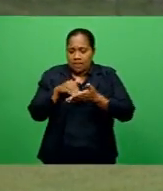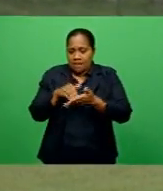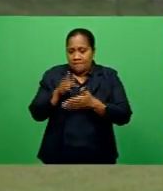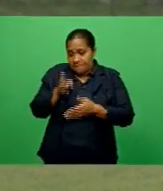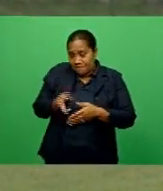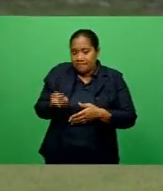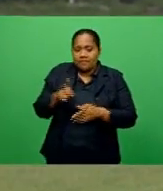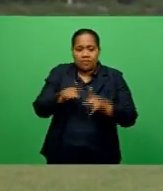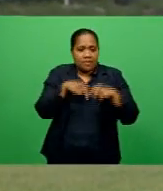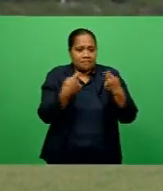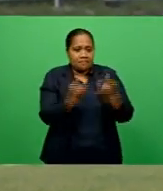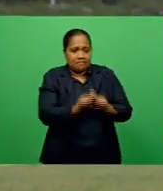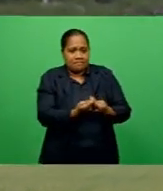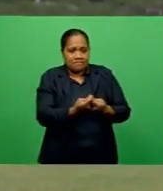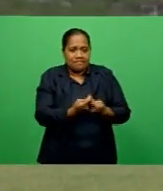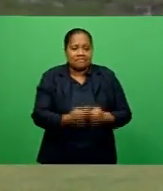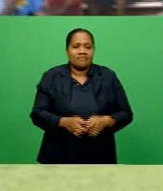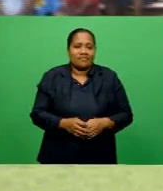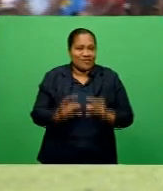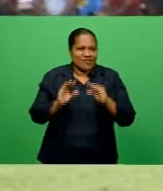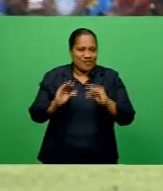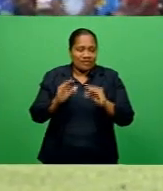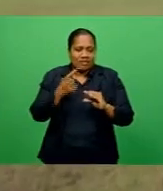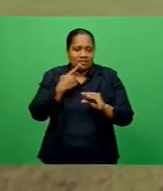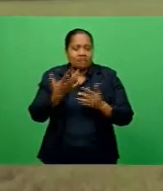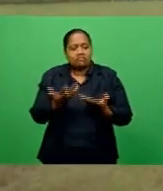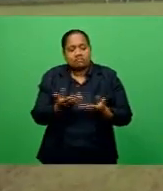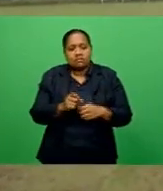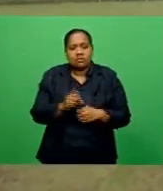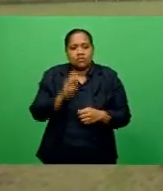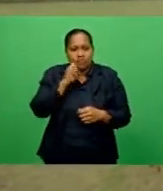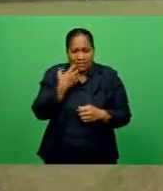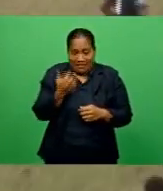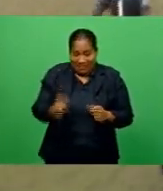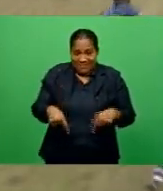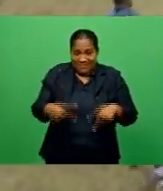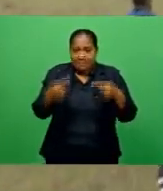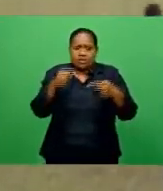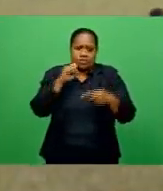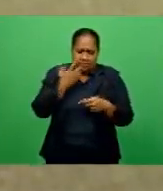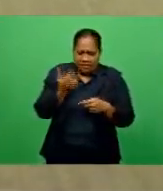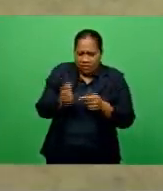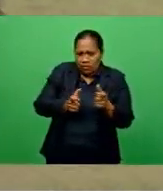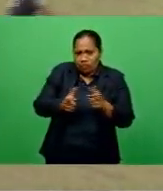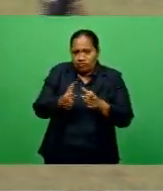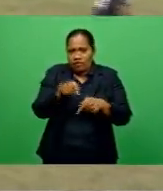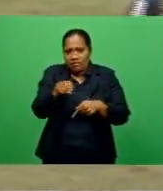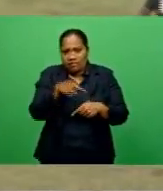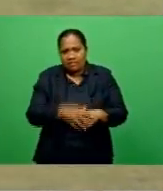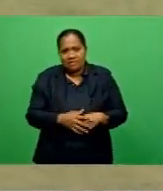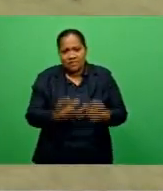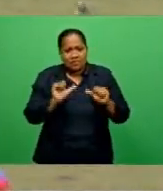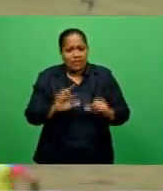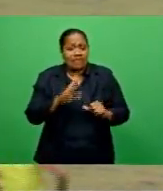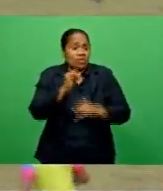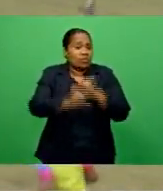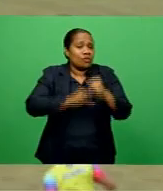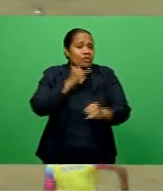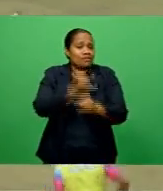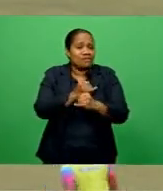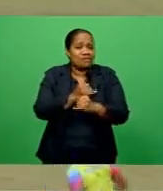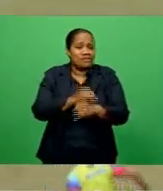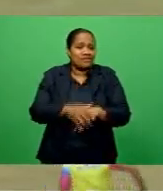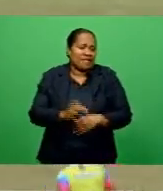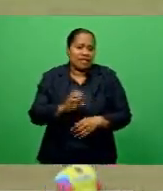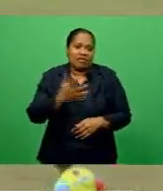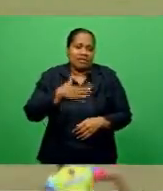of the biggest things, as they say, when you make a plan is having some sort of control over that. At present, as far as international sport is concerned, I don't have